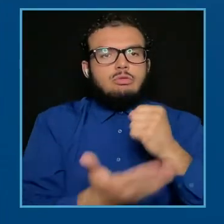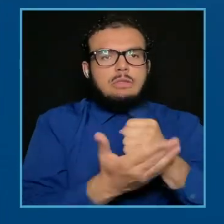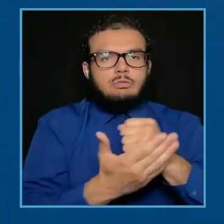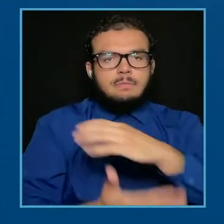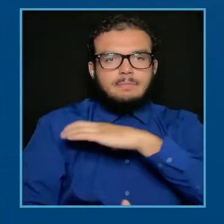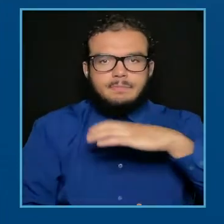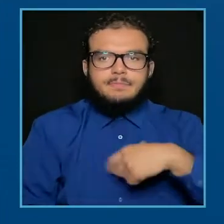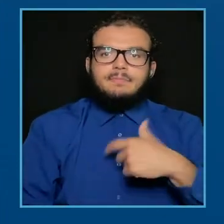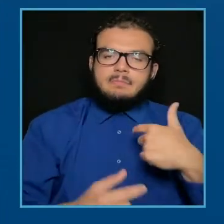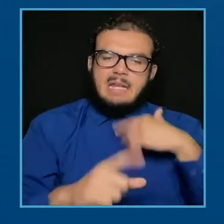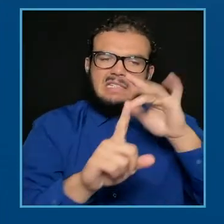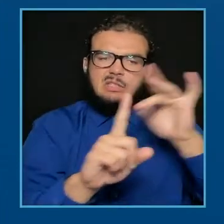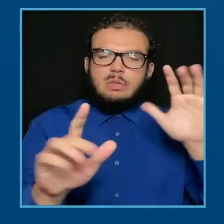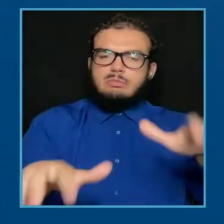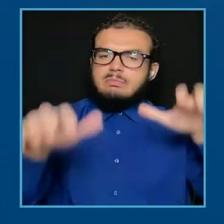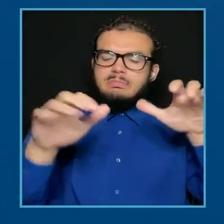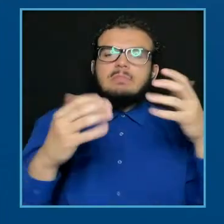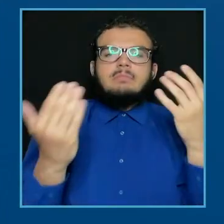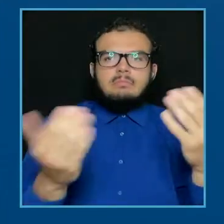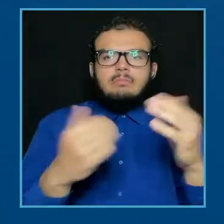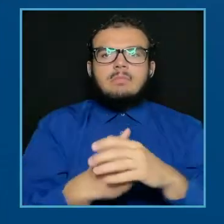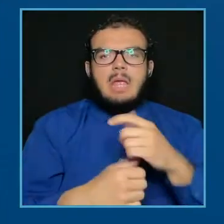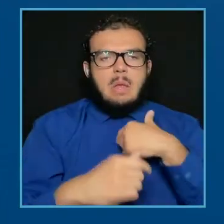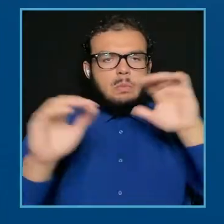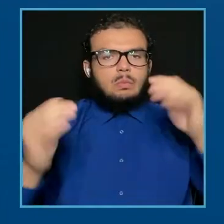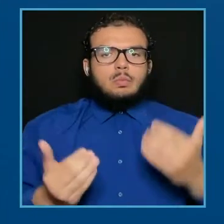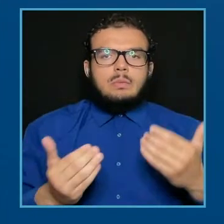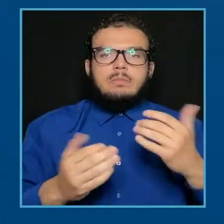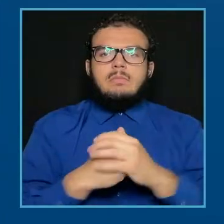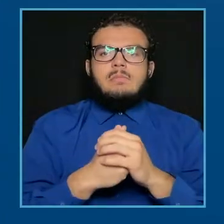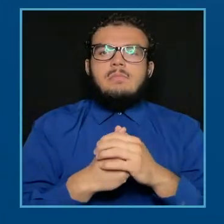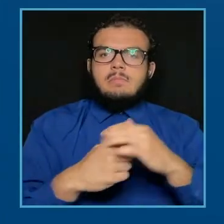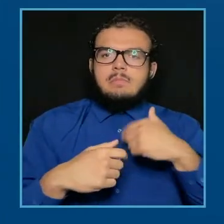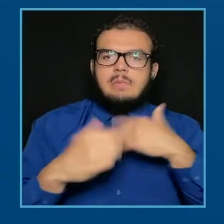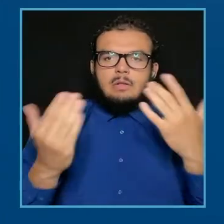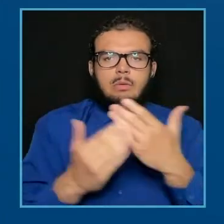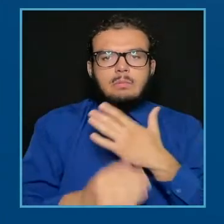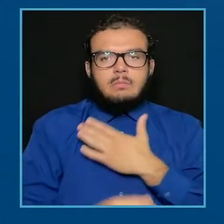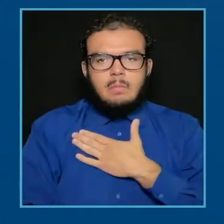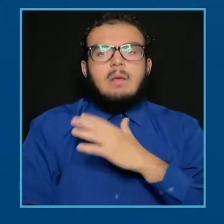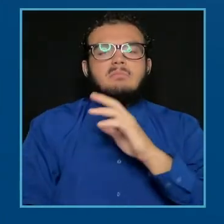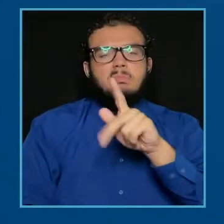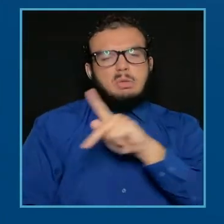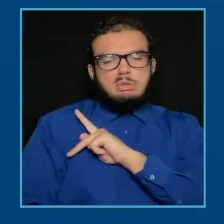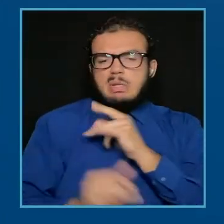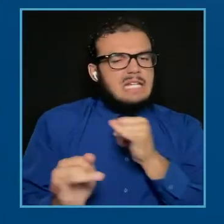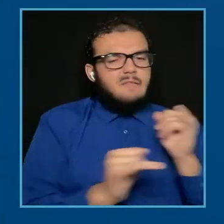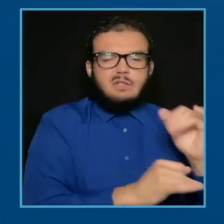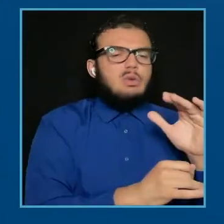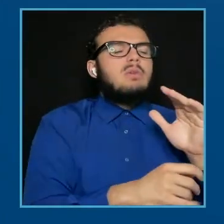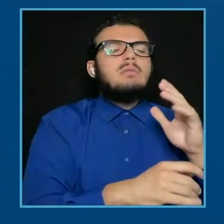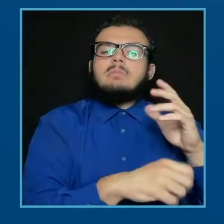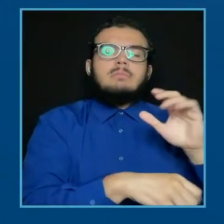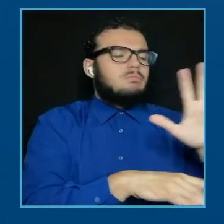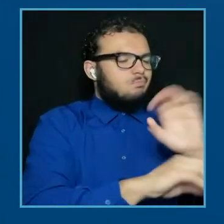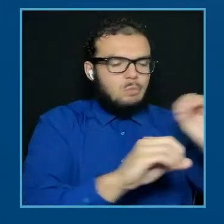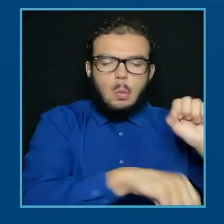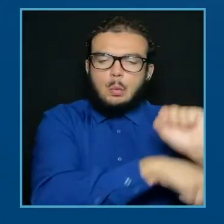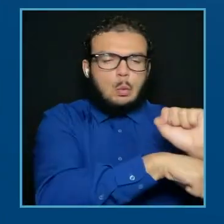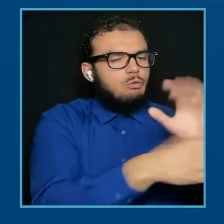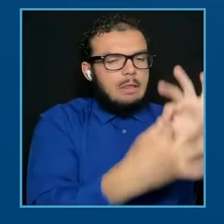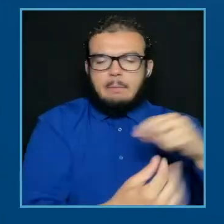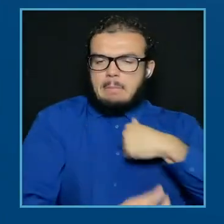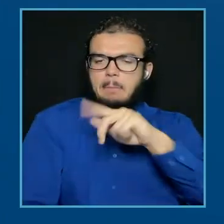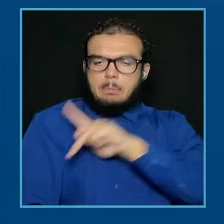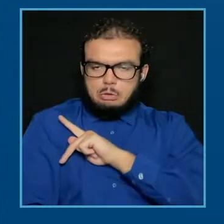guests. Before I begin, I just want to disclose that I'm here in my personal and individual capacity and not on behalf of my employer or any political